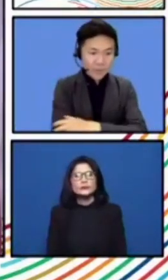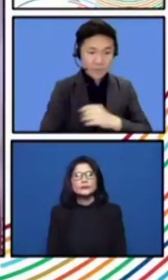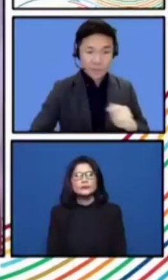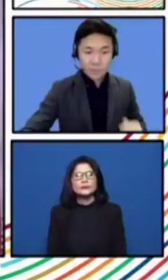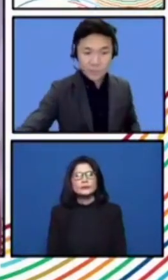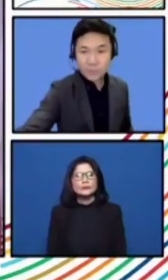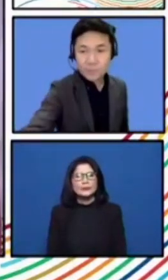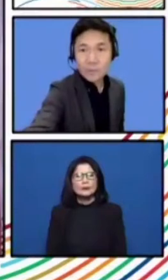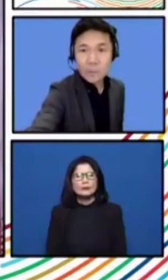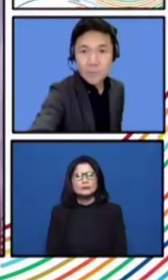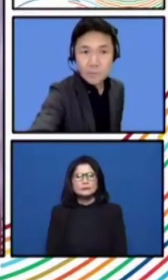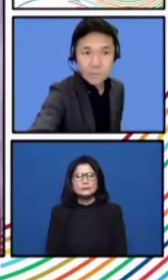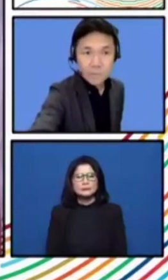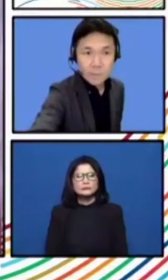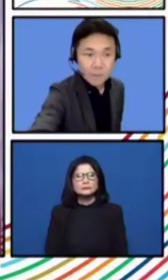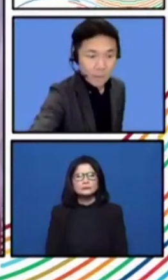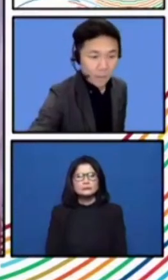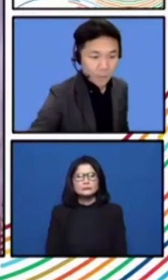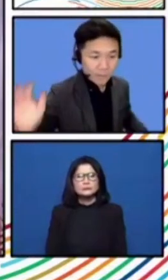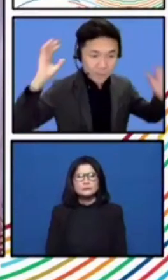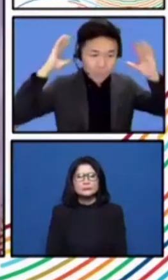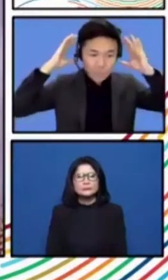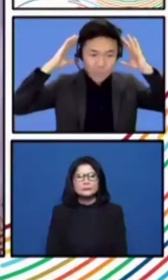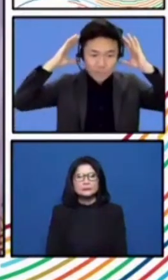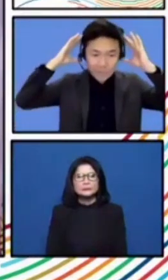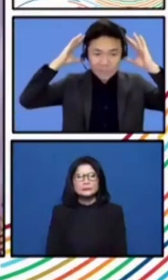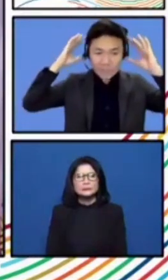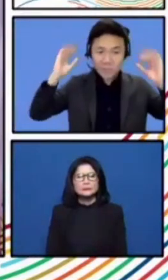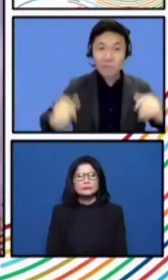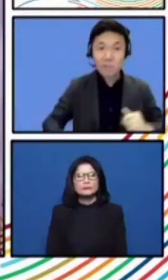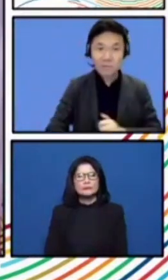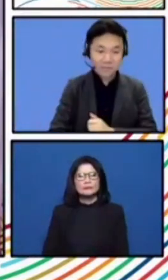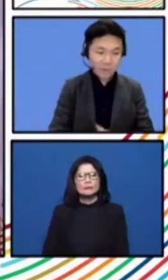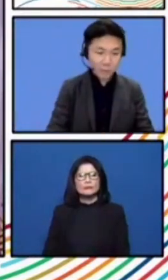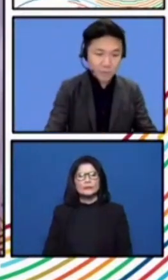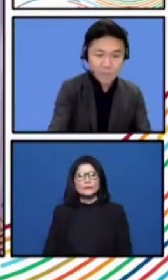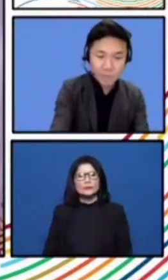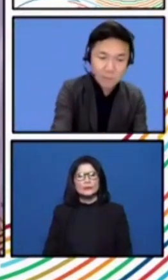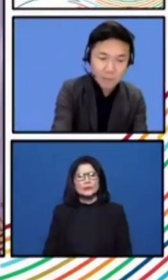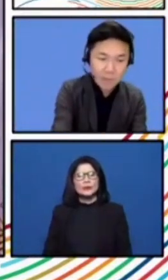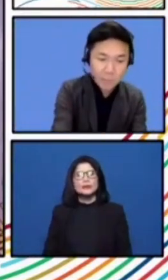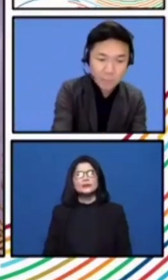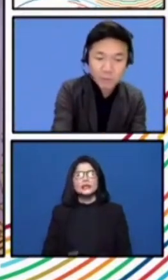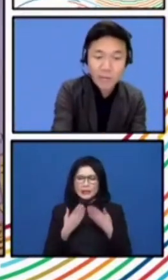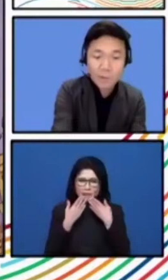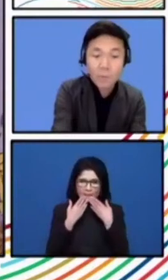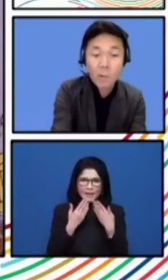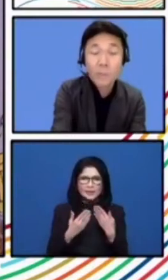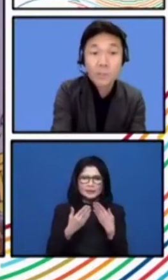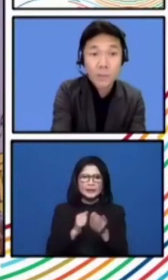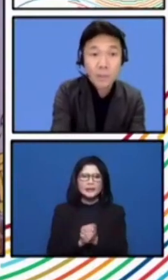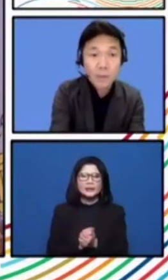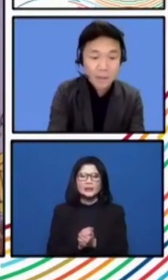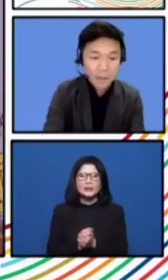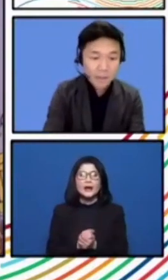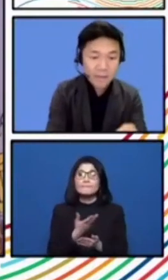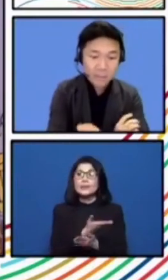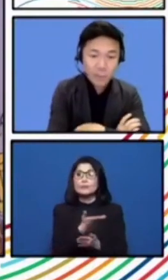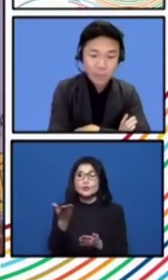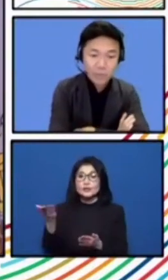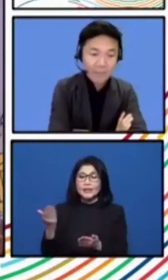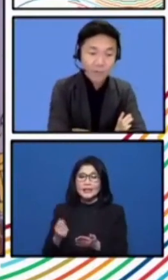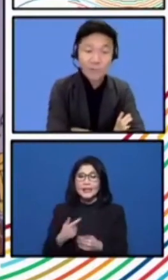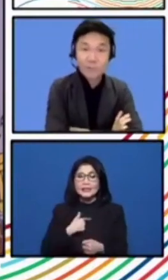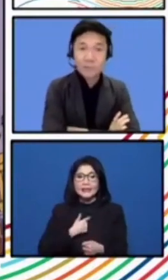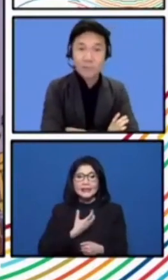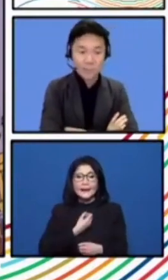thank you to all of you I would like to talk about the entities duties and functions which is to carry out monitoring evaluation